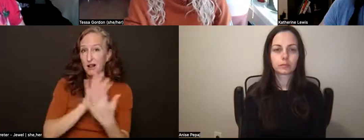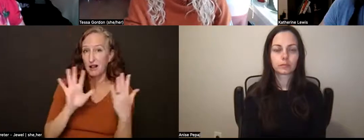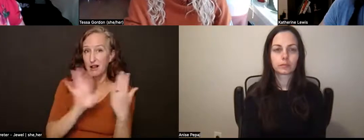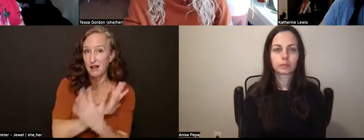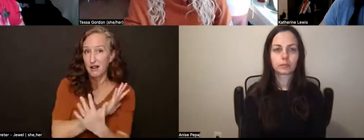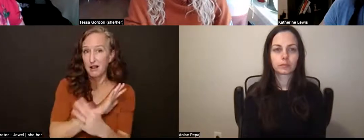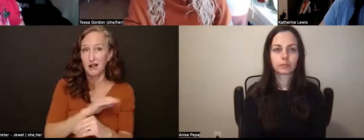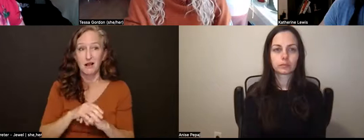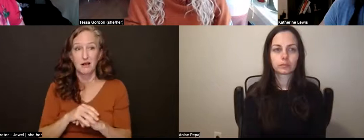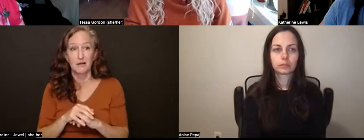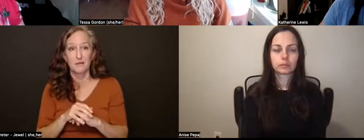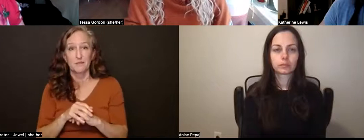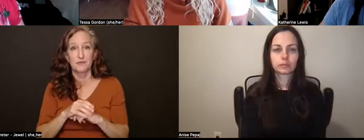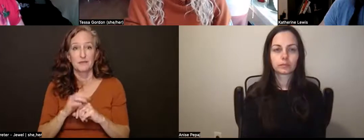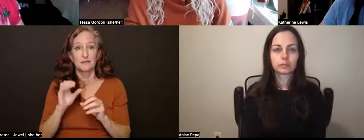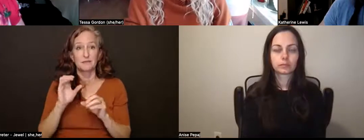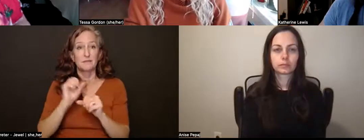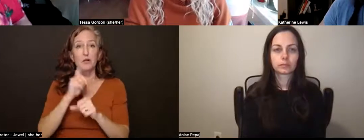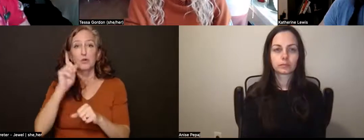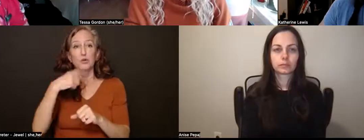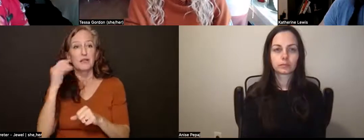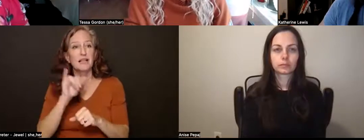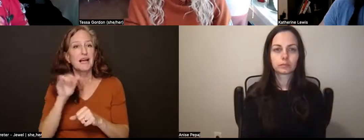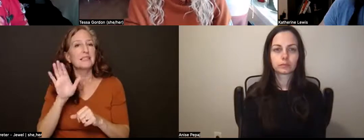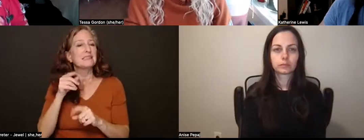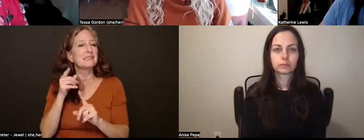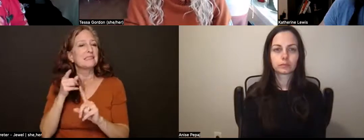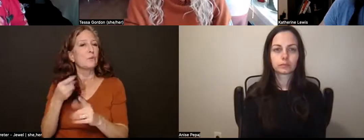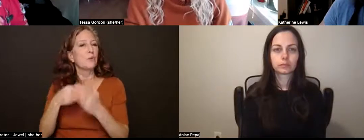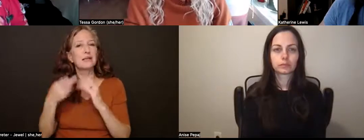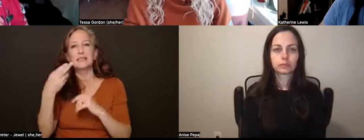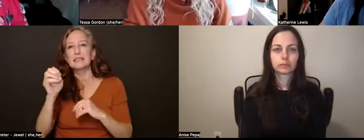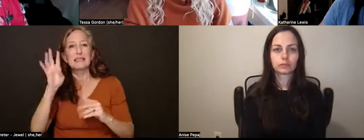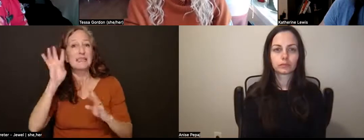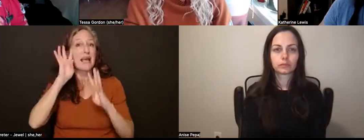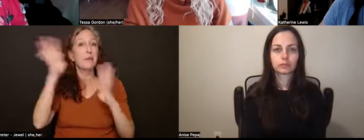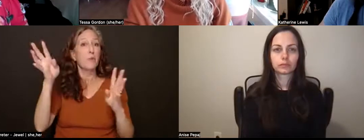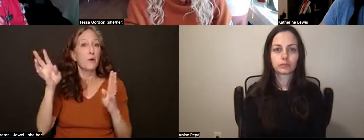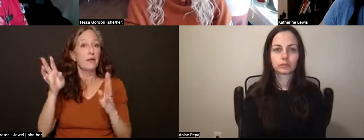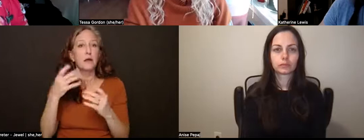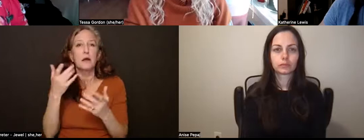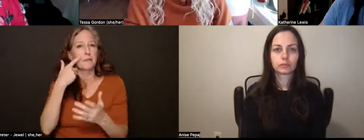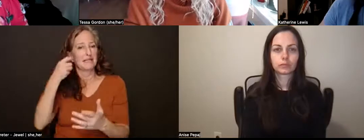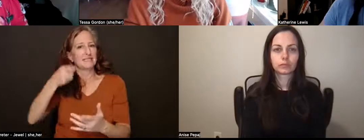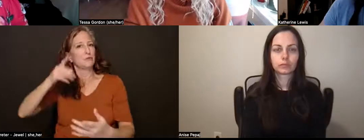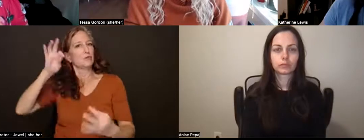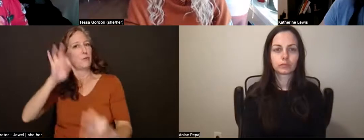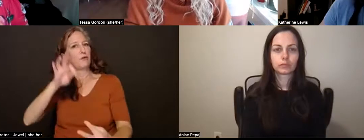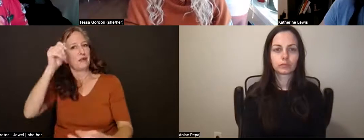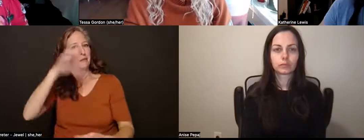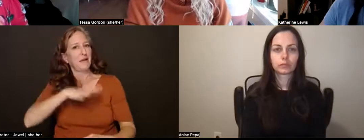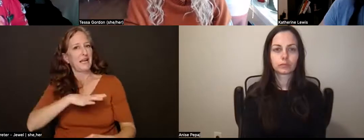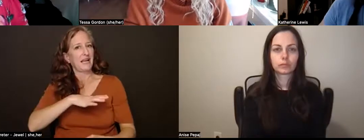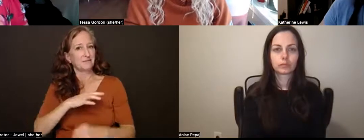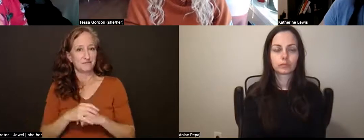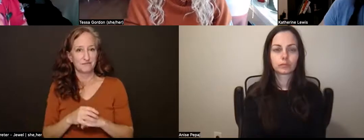of make this facade that what he came up with was all because he was perfect in every way.